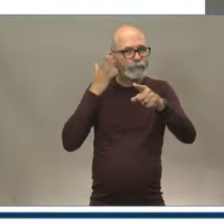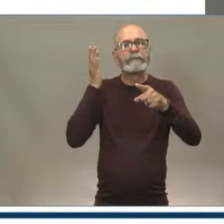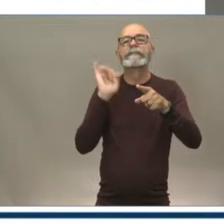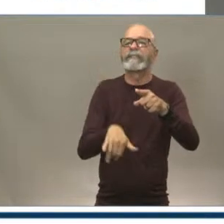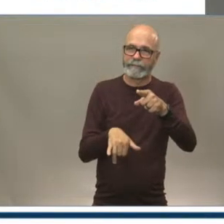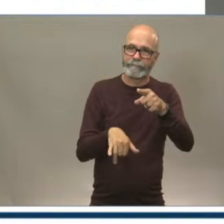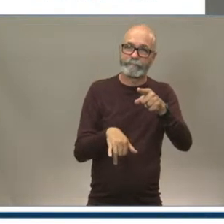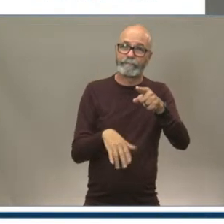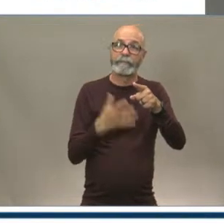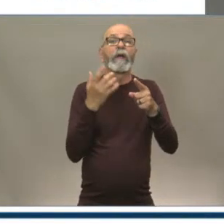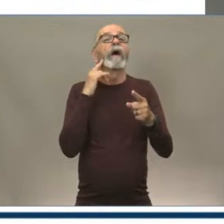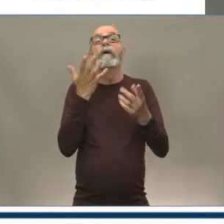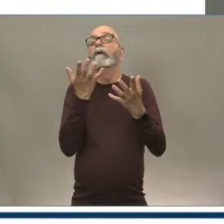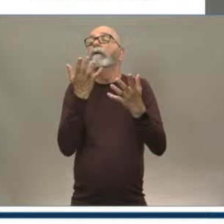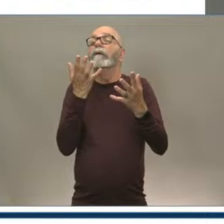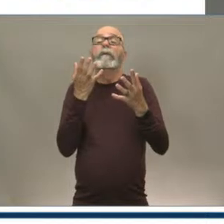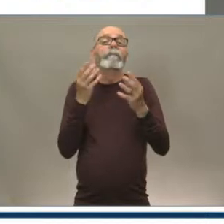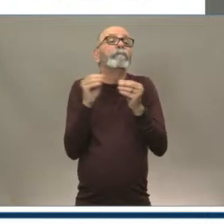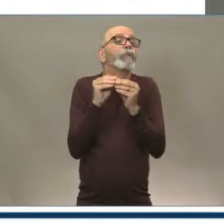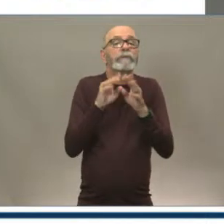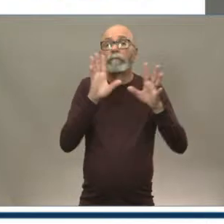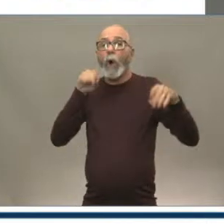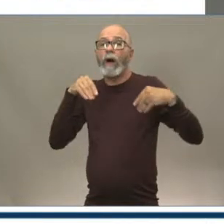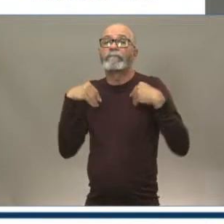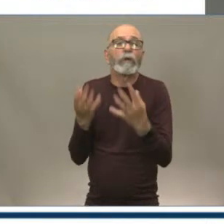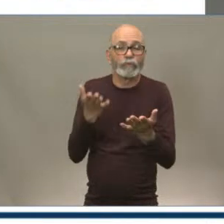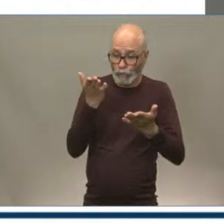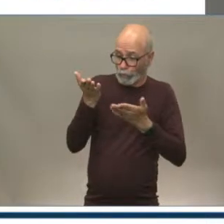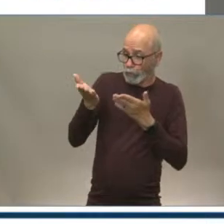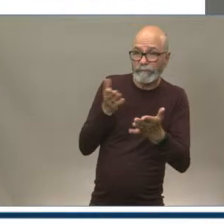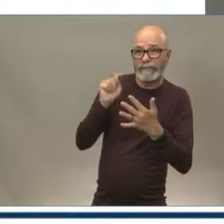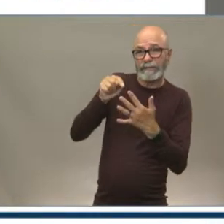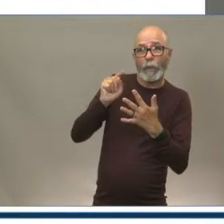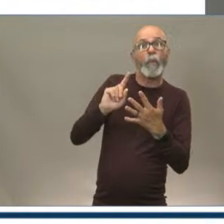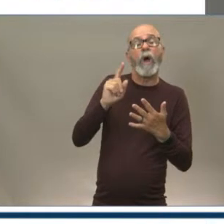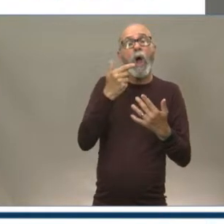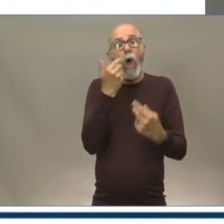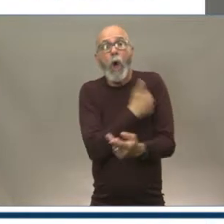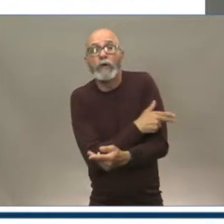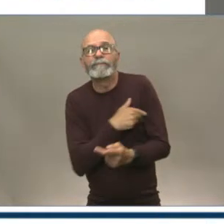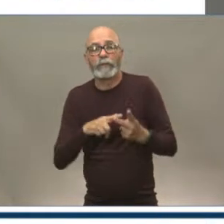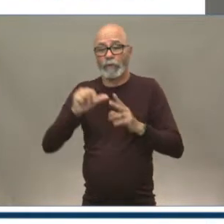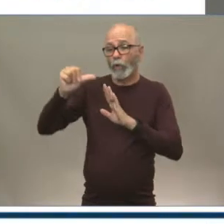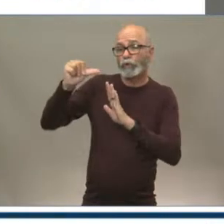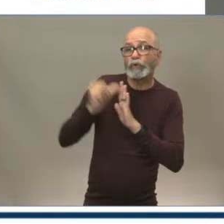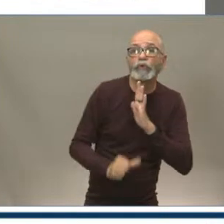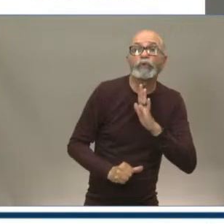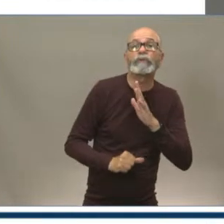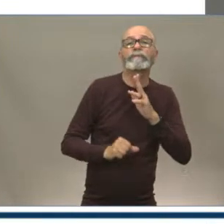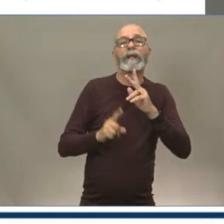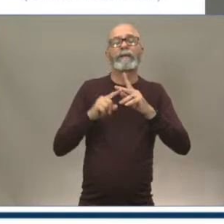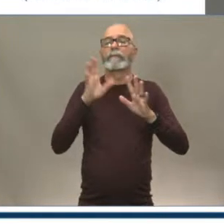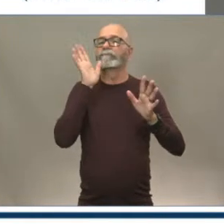coming days to free up beds and resources within our healthcare facilities to deal with this expected